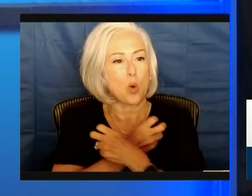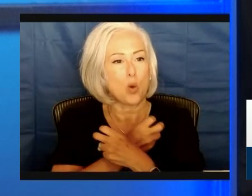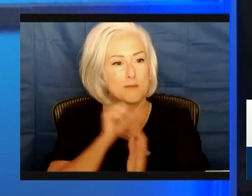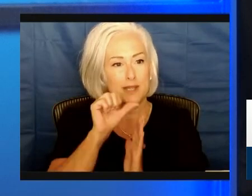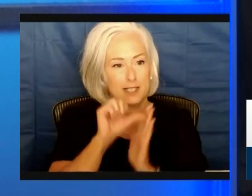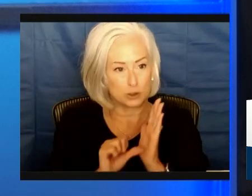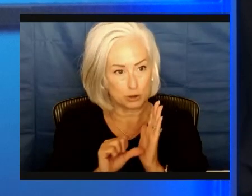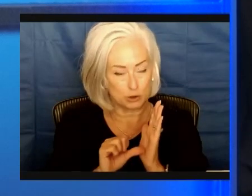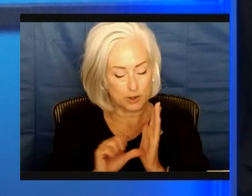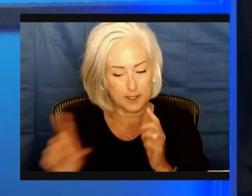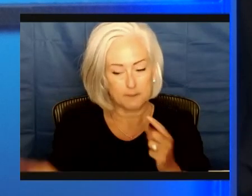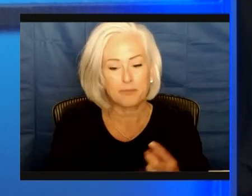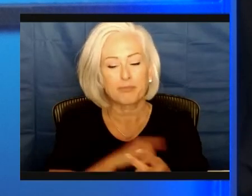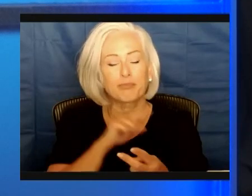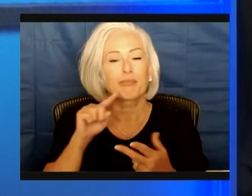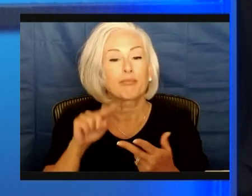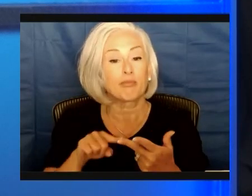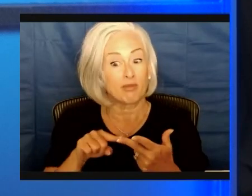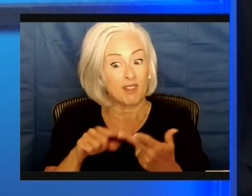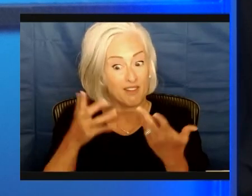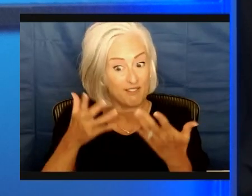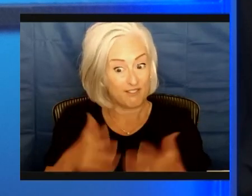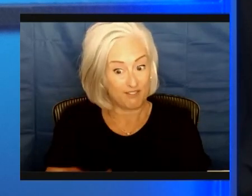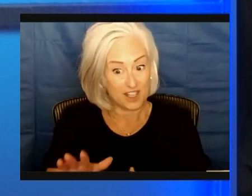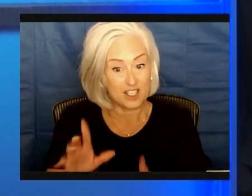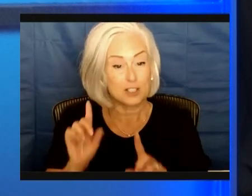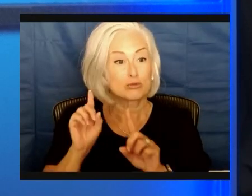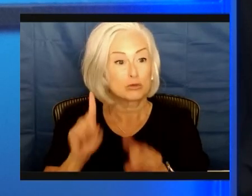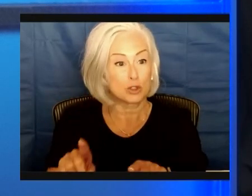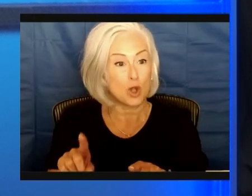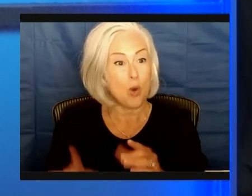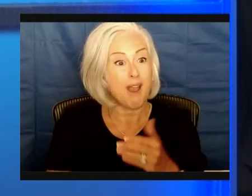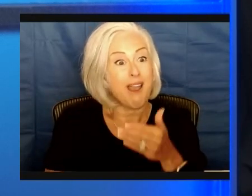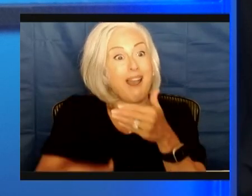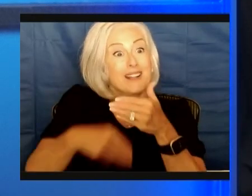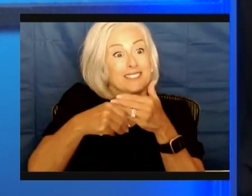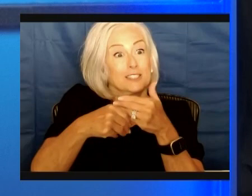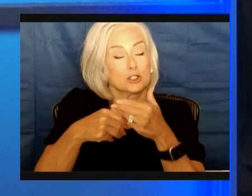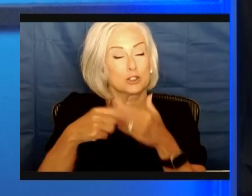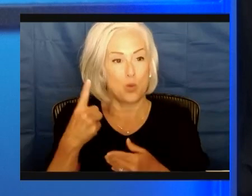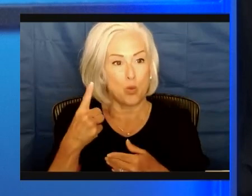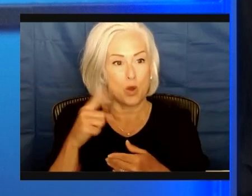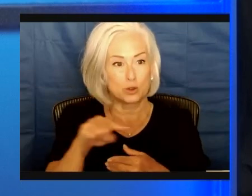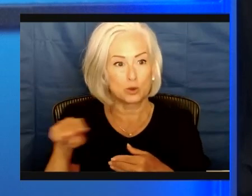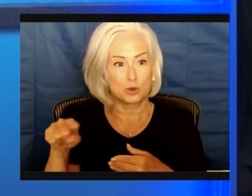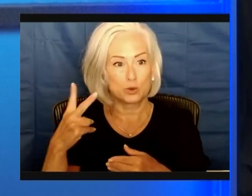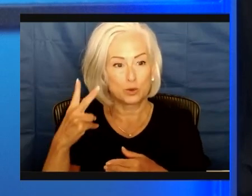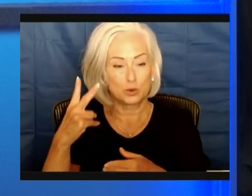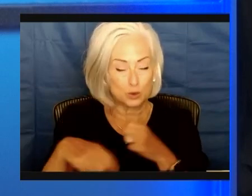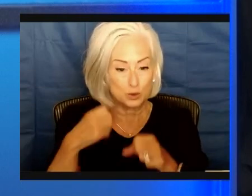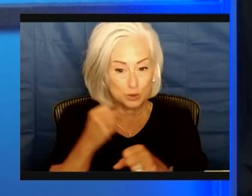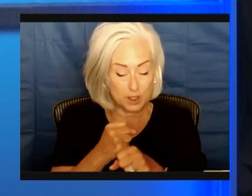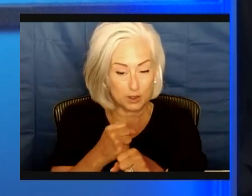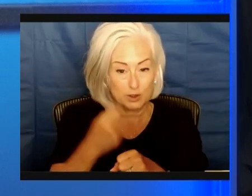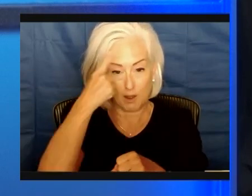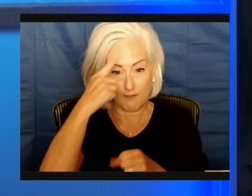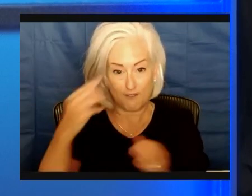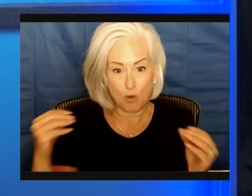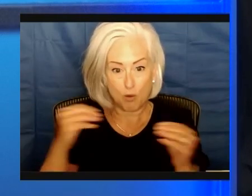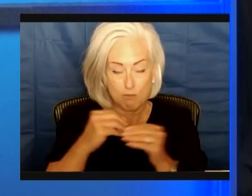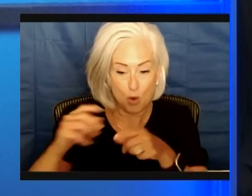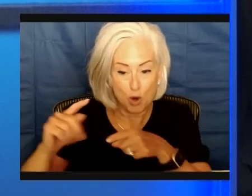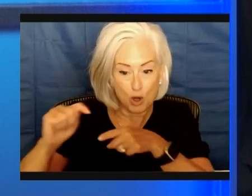that residency, they've gone on to 1 to 2 years of additional training to gain mastery in a